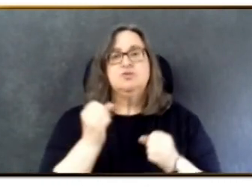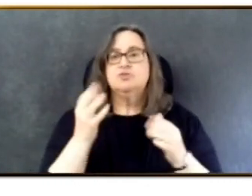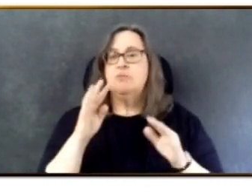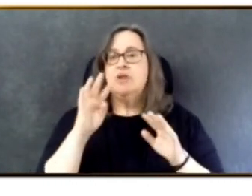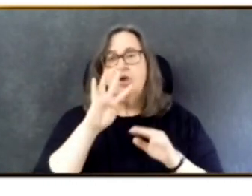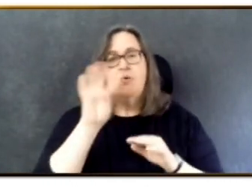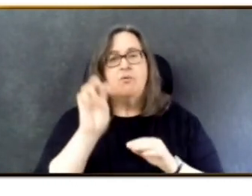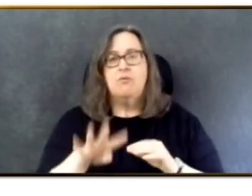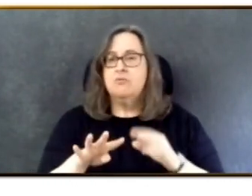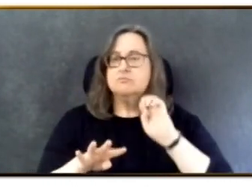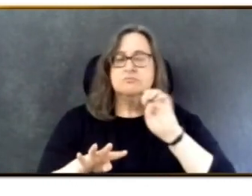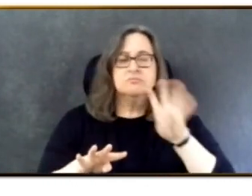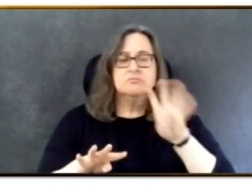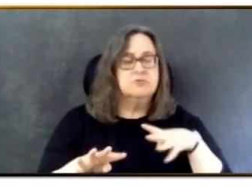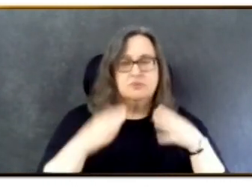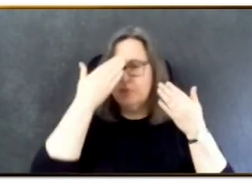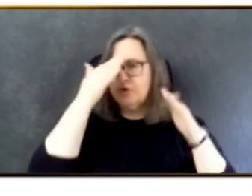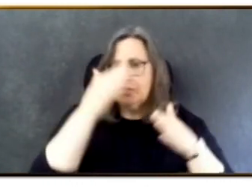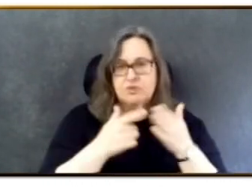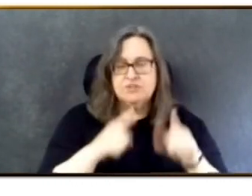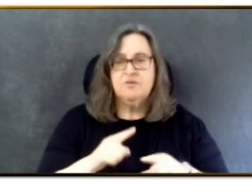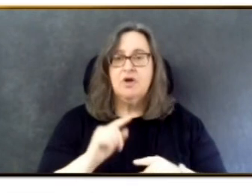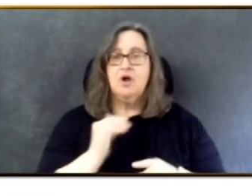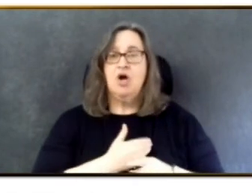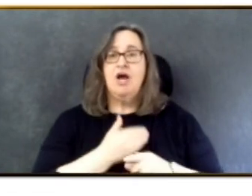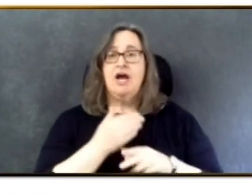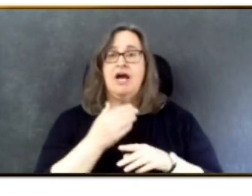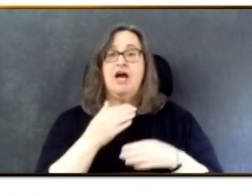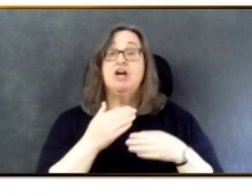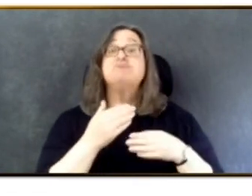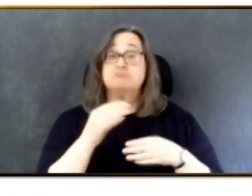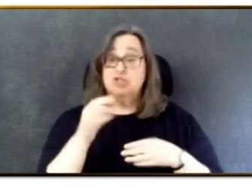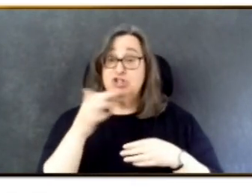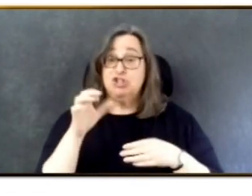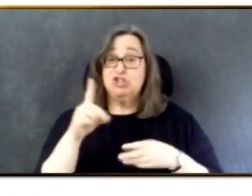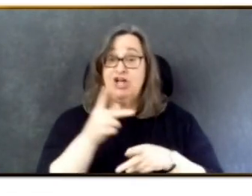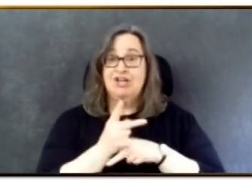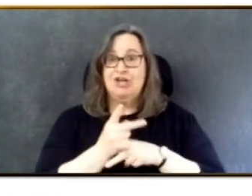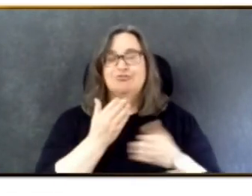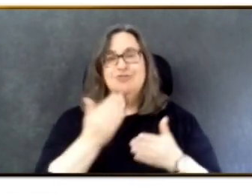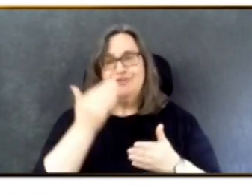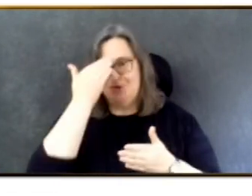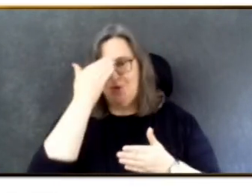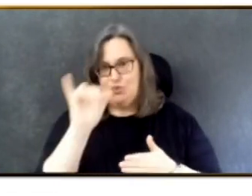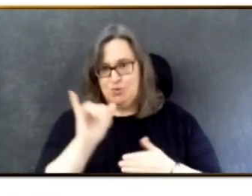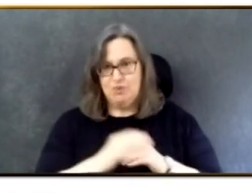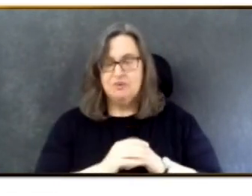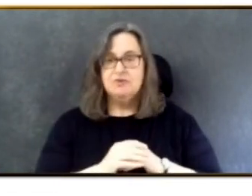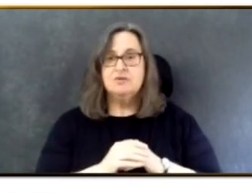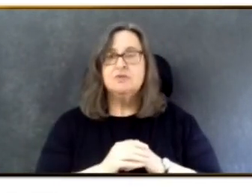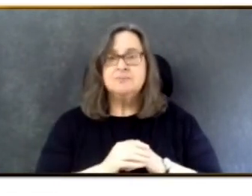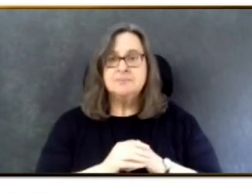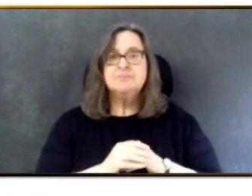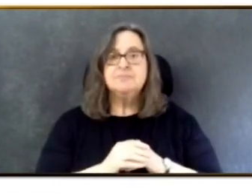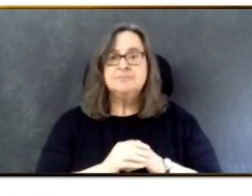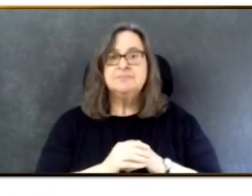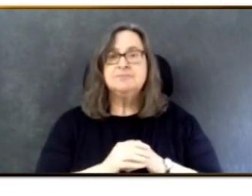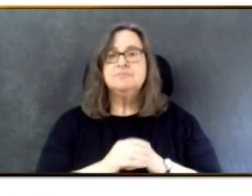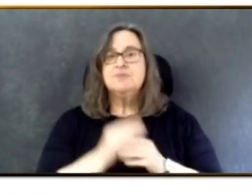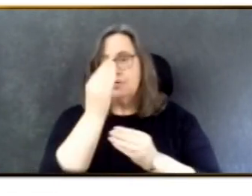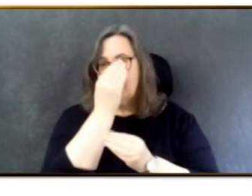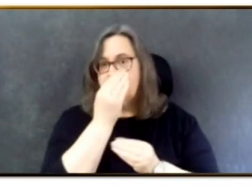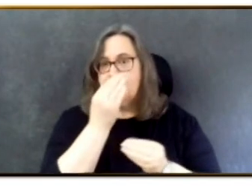now, and our child care services know that all too well. I wanted to make sure today to make